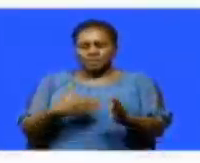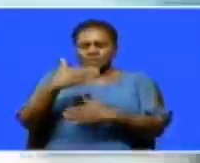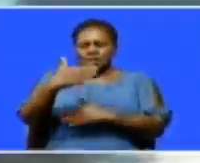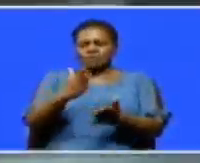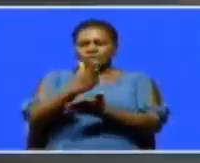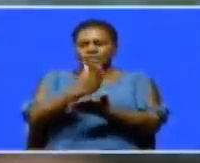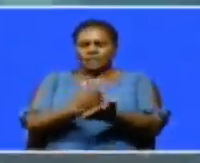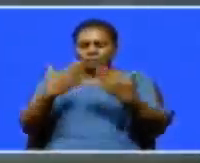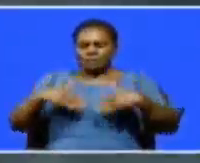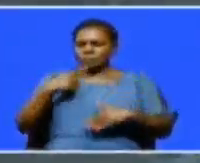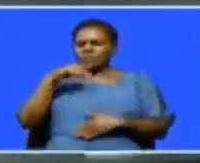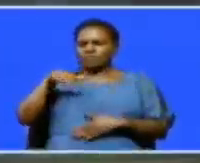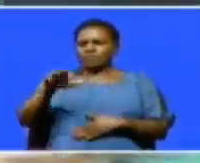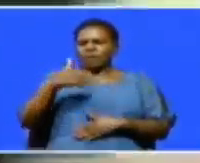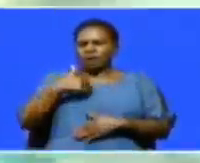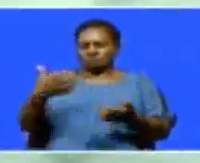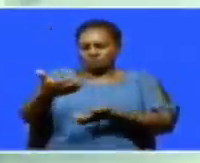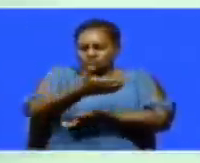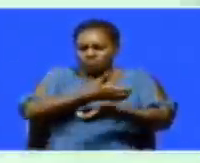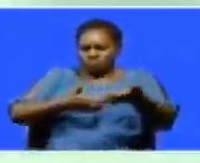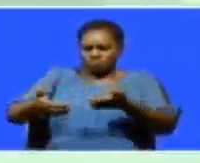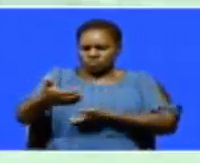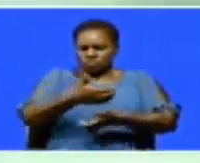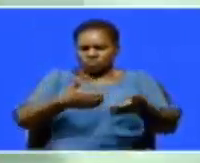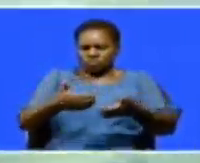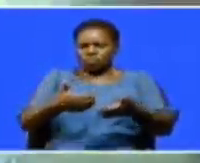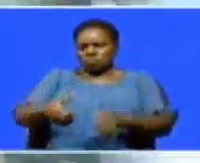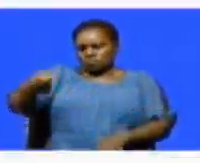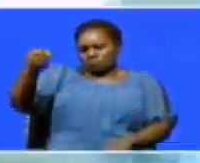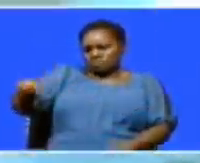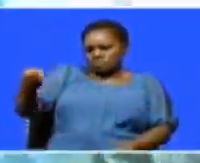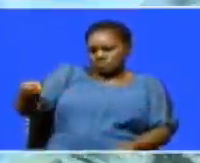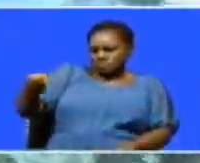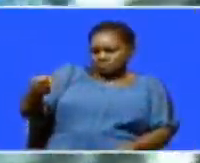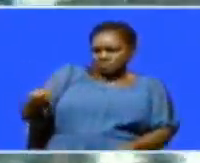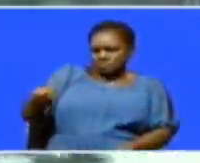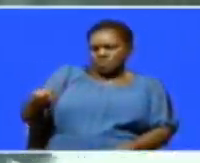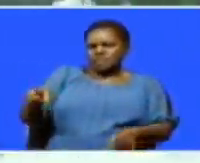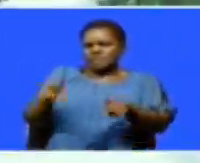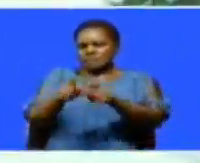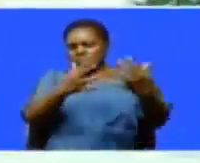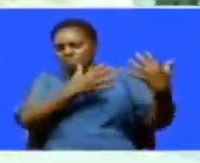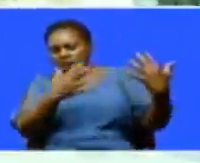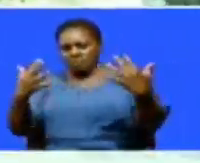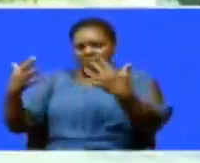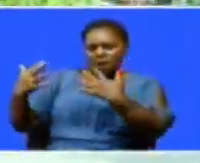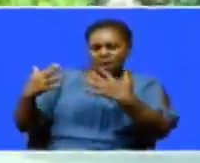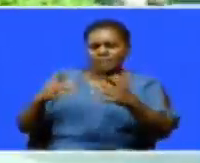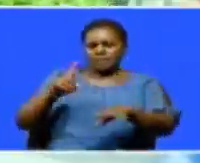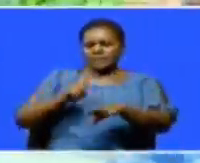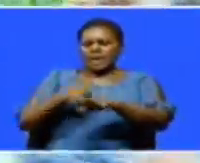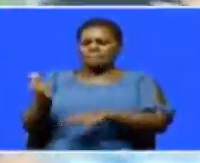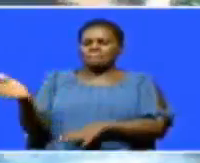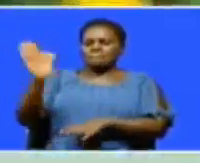some residents claimed they had interacted with Saburi, shook hands with him, and even hugged him after his return